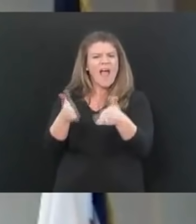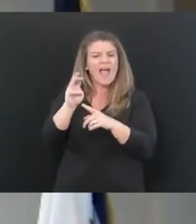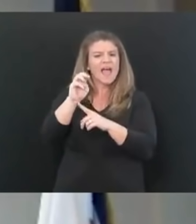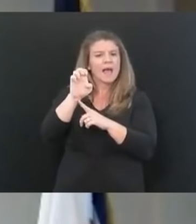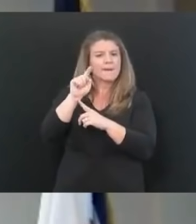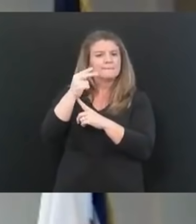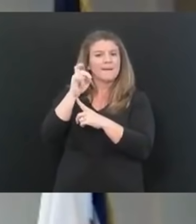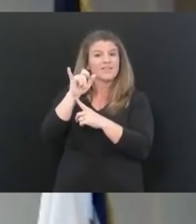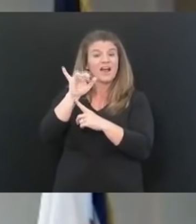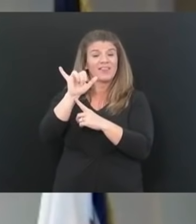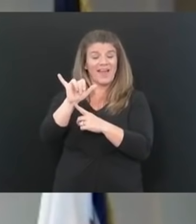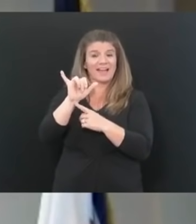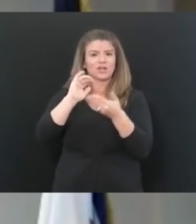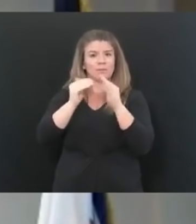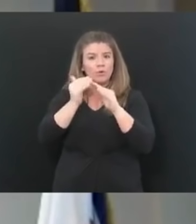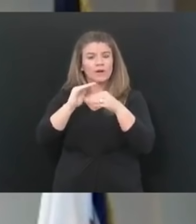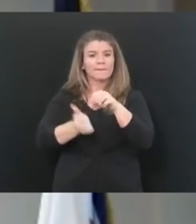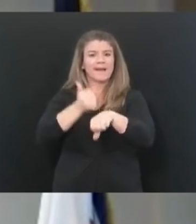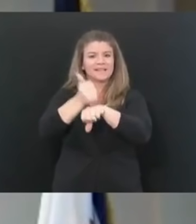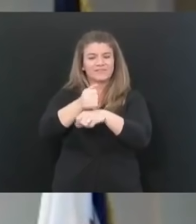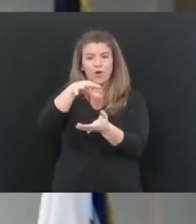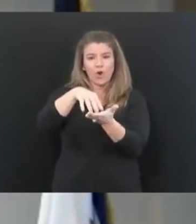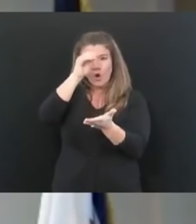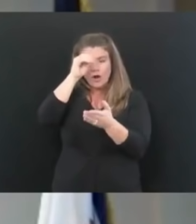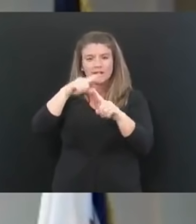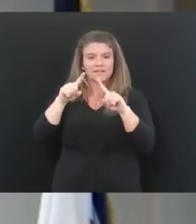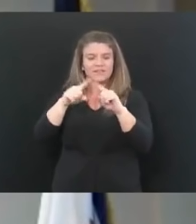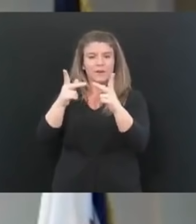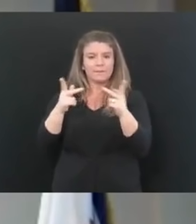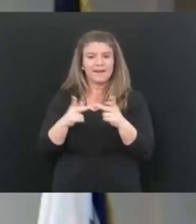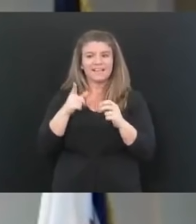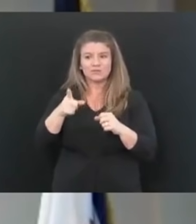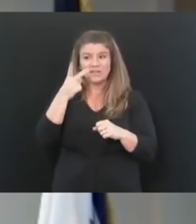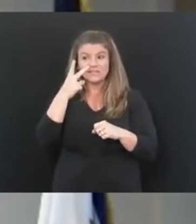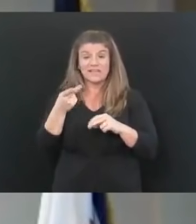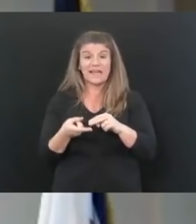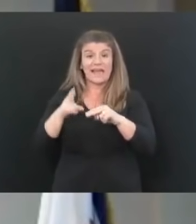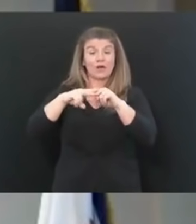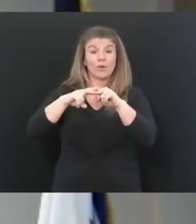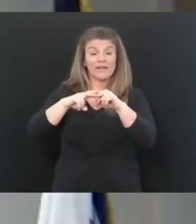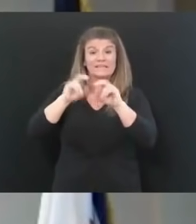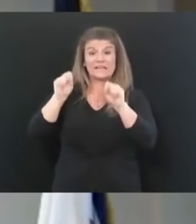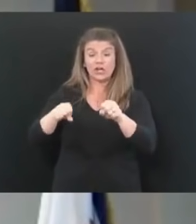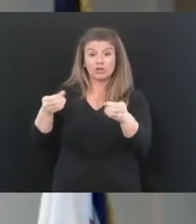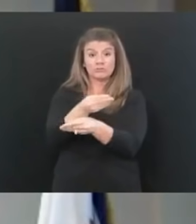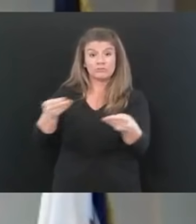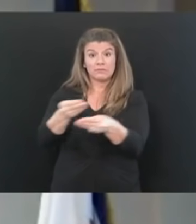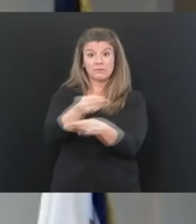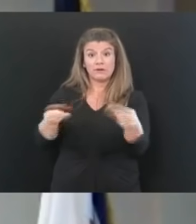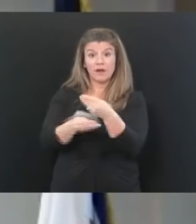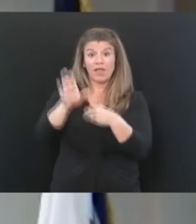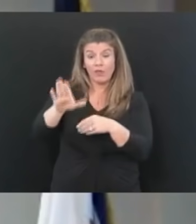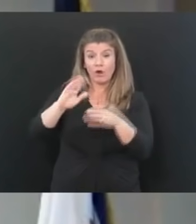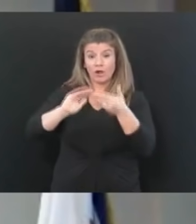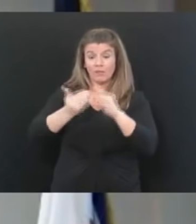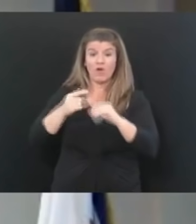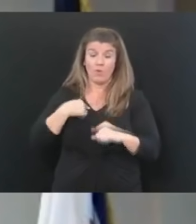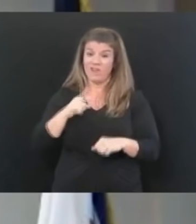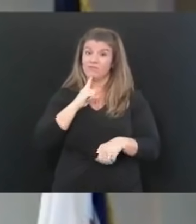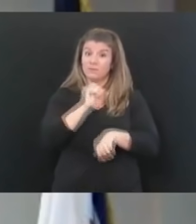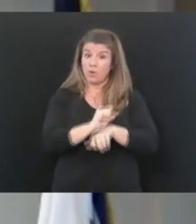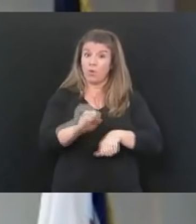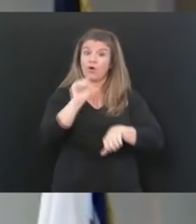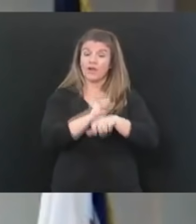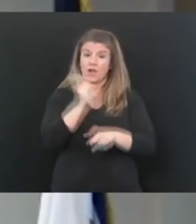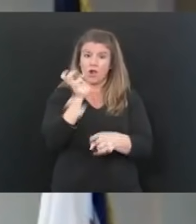database methodology for alerting communities when they may be seeing increased risk of transmission in their communities. We have been working really hard over the last